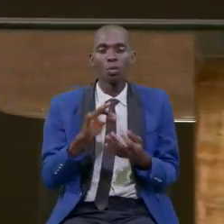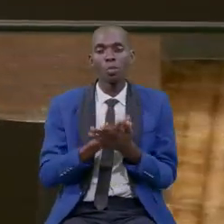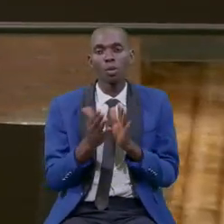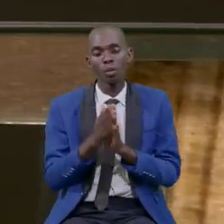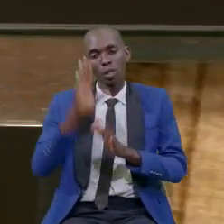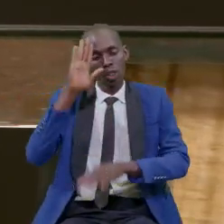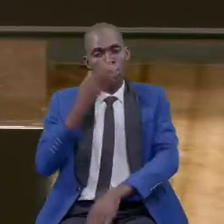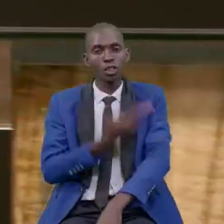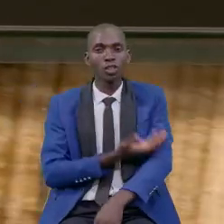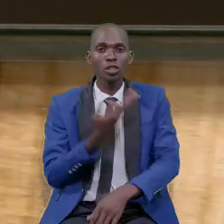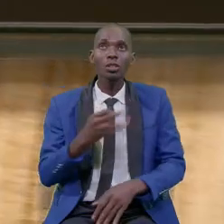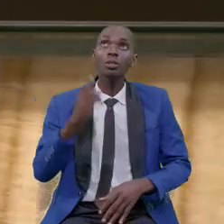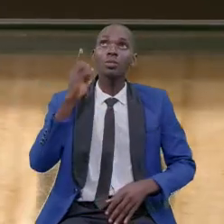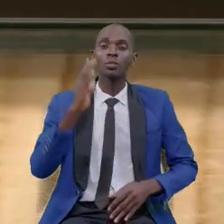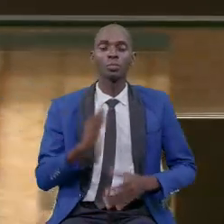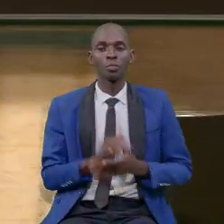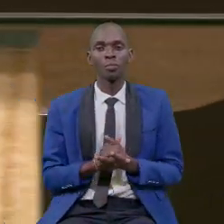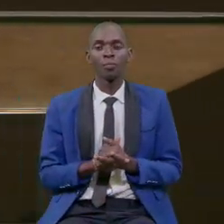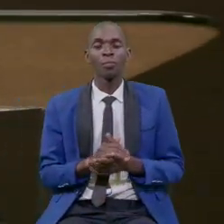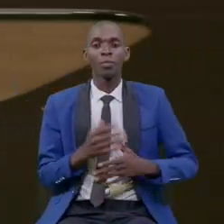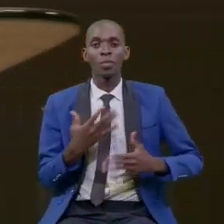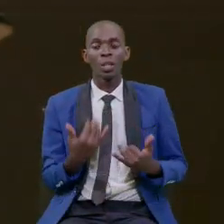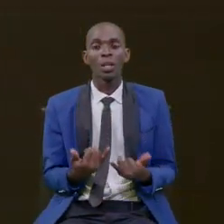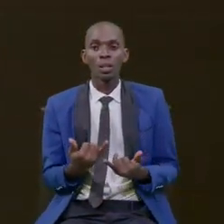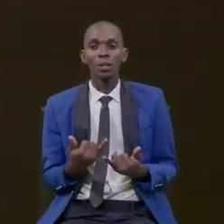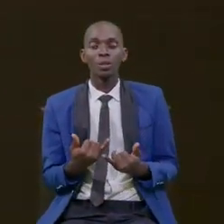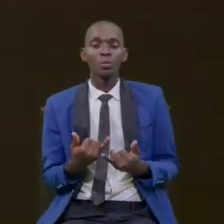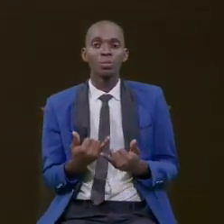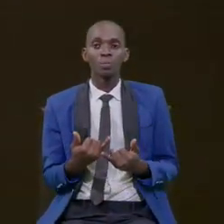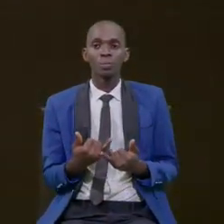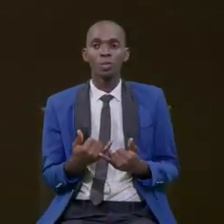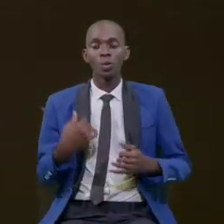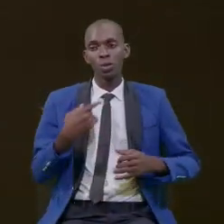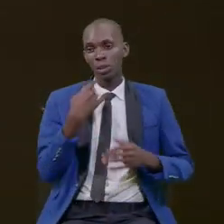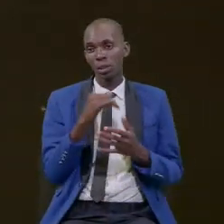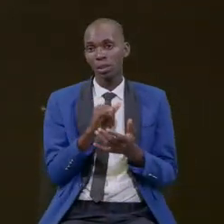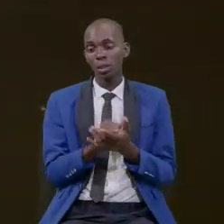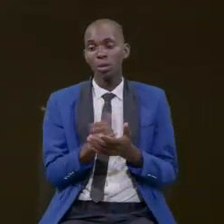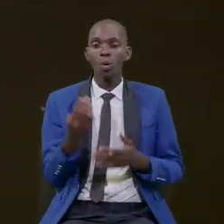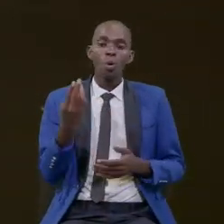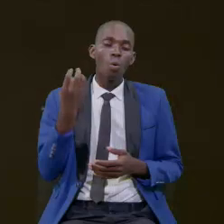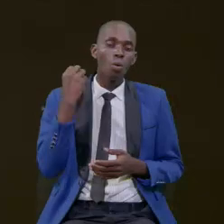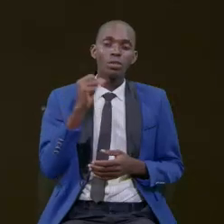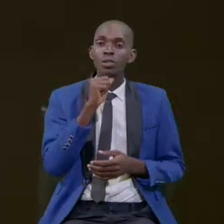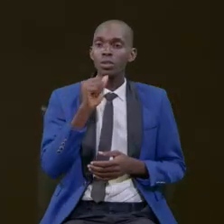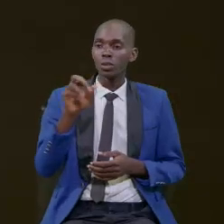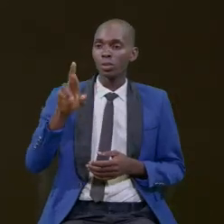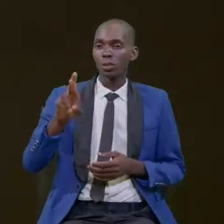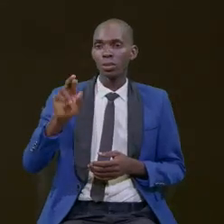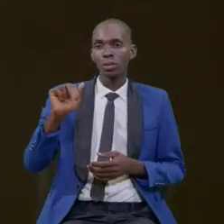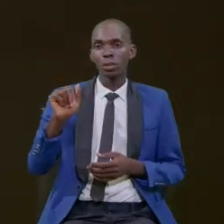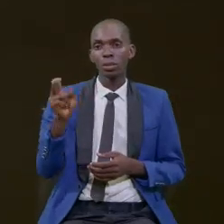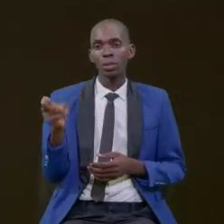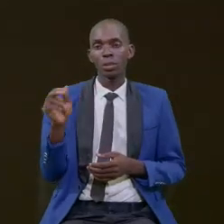is emphasizing the other side and was saying, was not Rahab justified